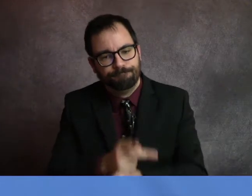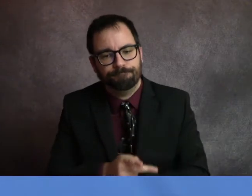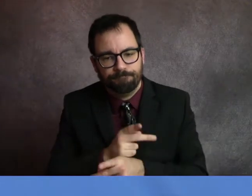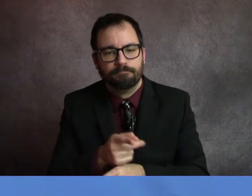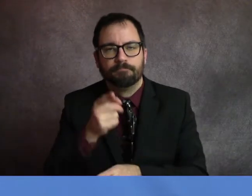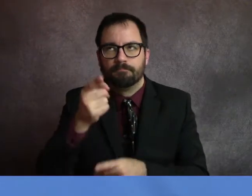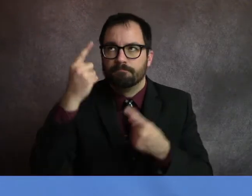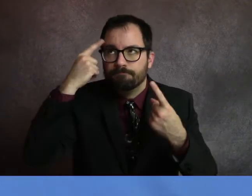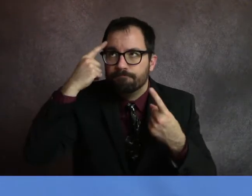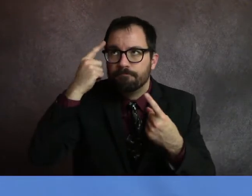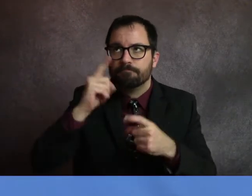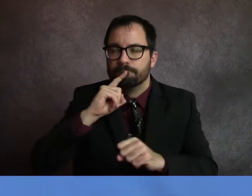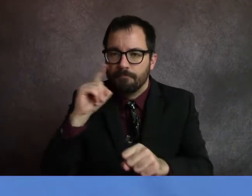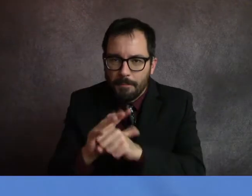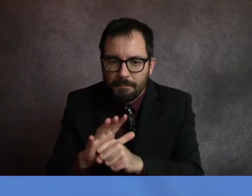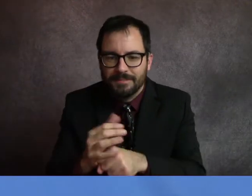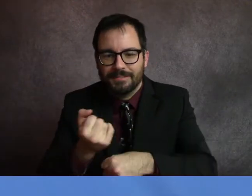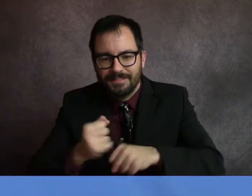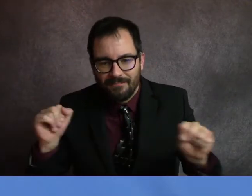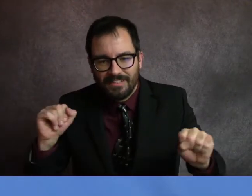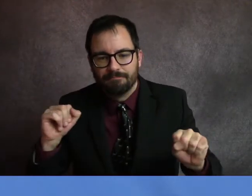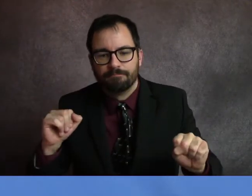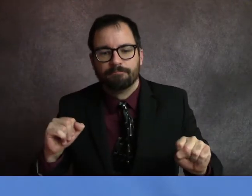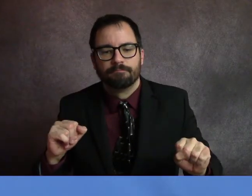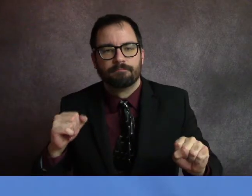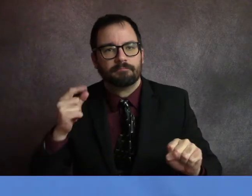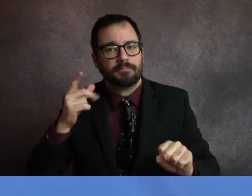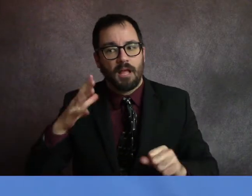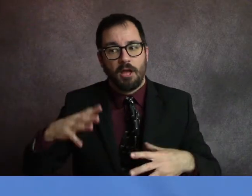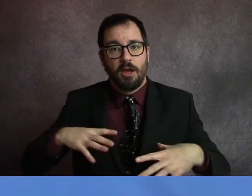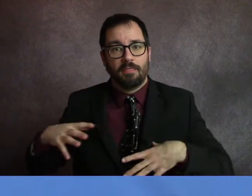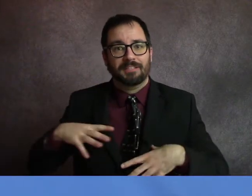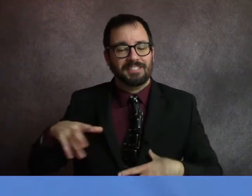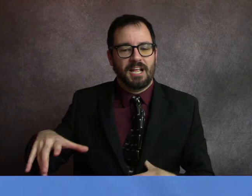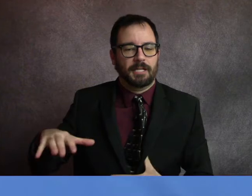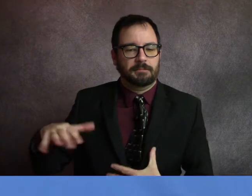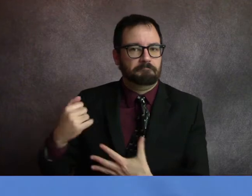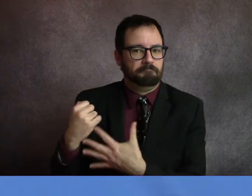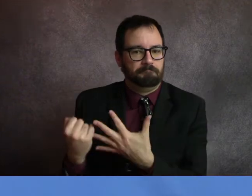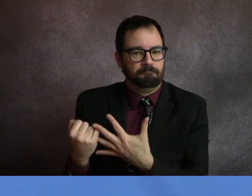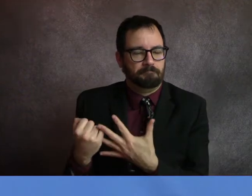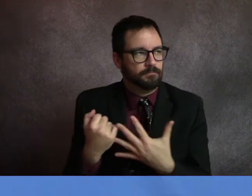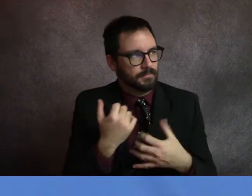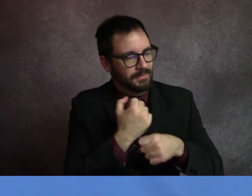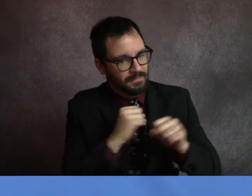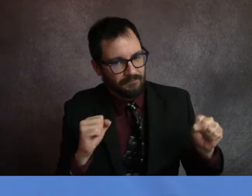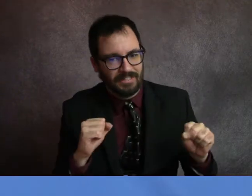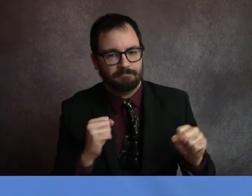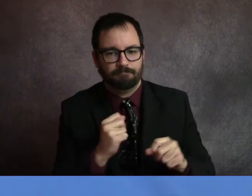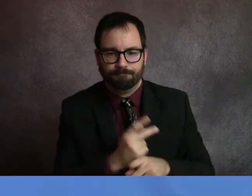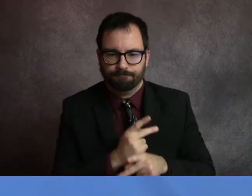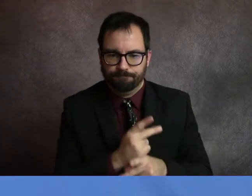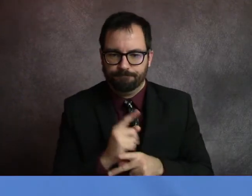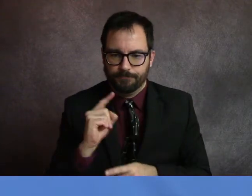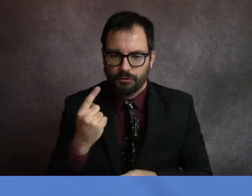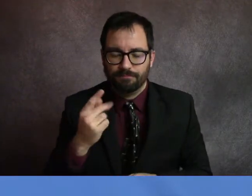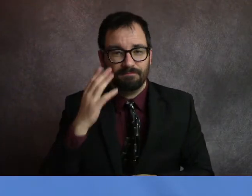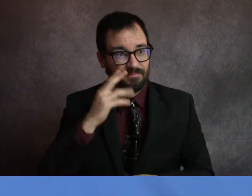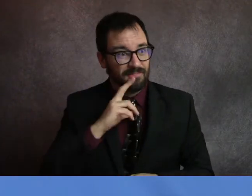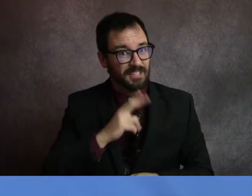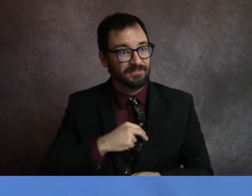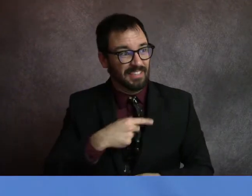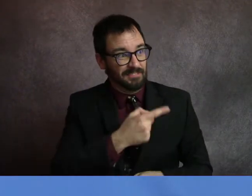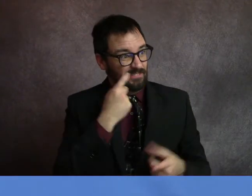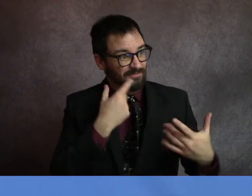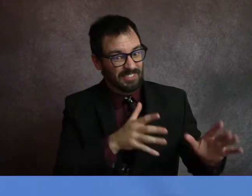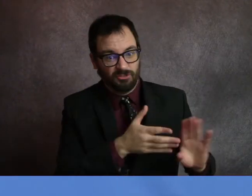over the holiday. We are living with what happens right now, what happened over the Thanksgiving season right now. We can't let that happen